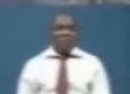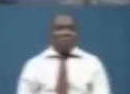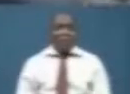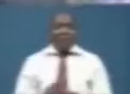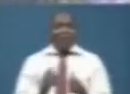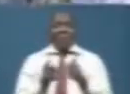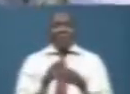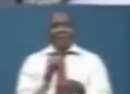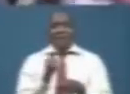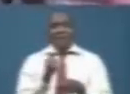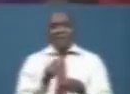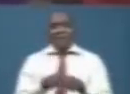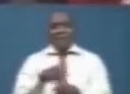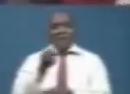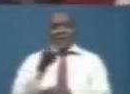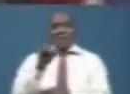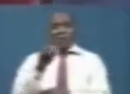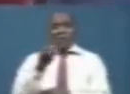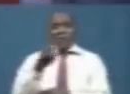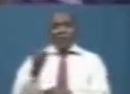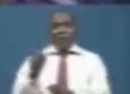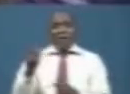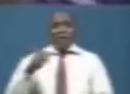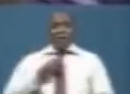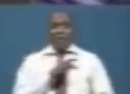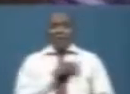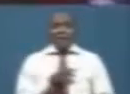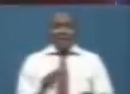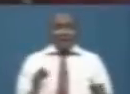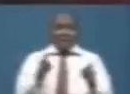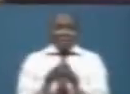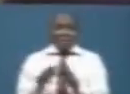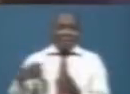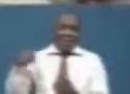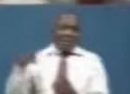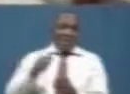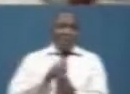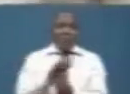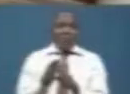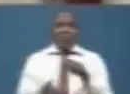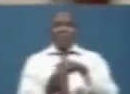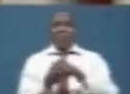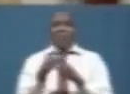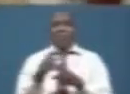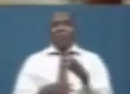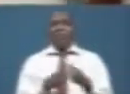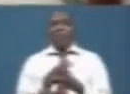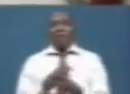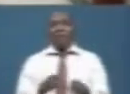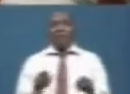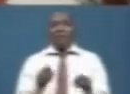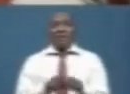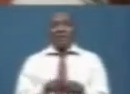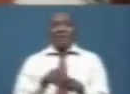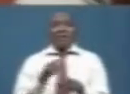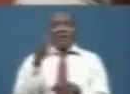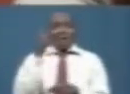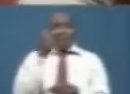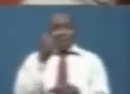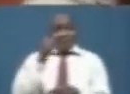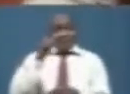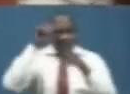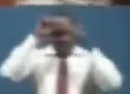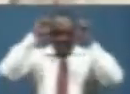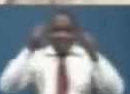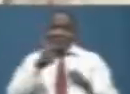is the first time the ECOWAS Parliament is sitting since COVID-19 struck the world, including the sub-region. The invitation extended to President Akufo-Addo